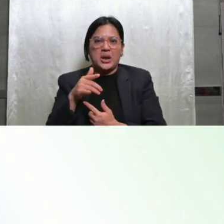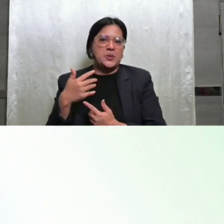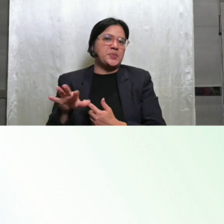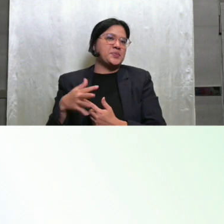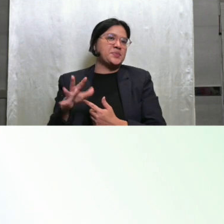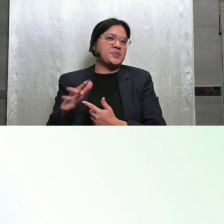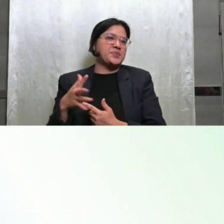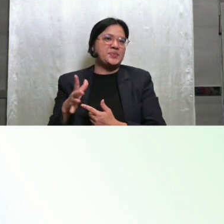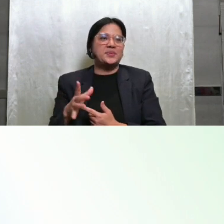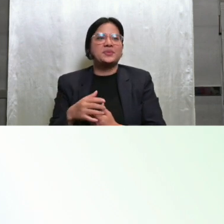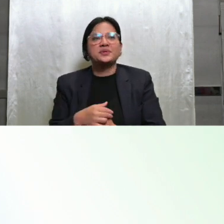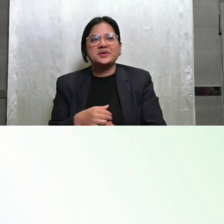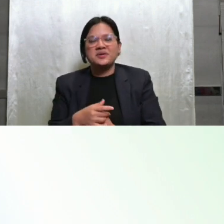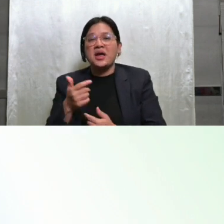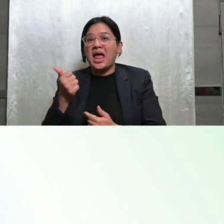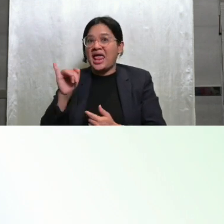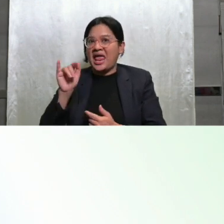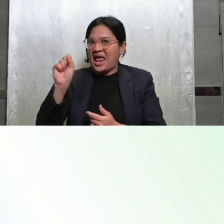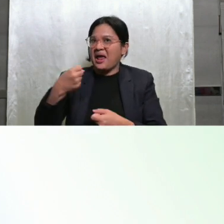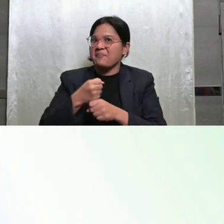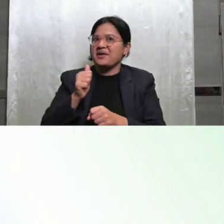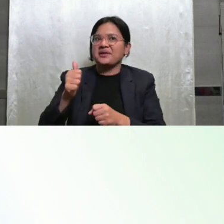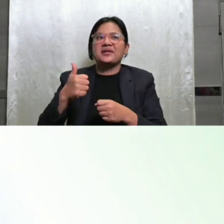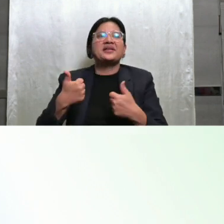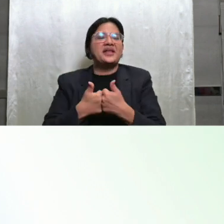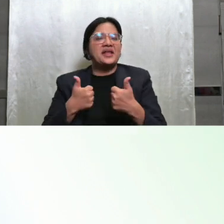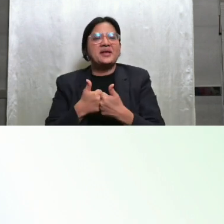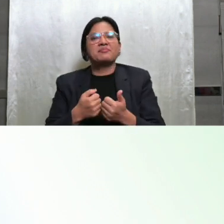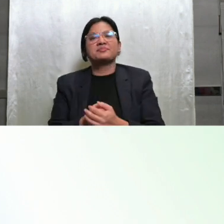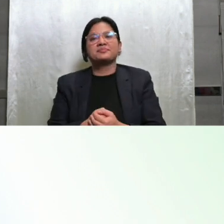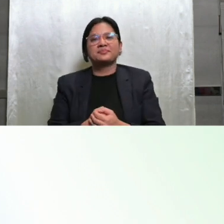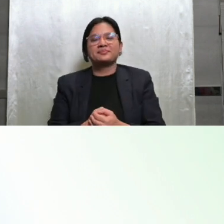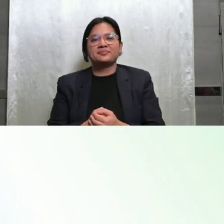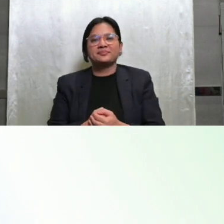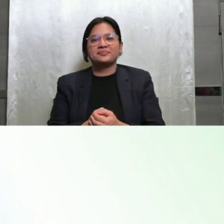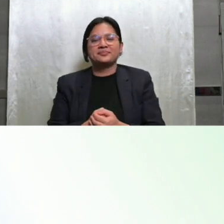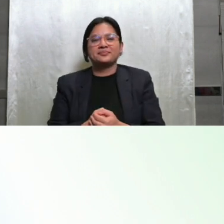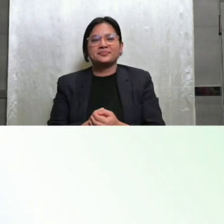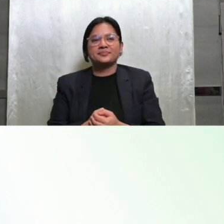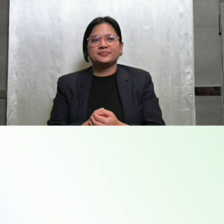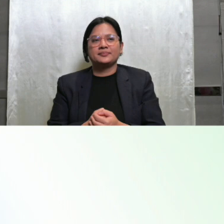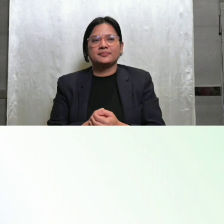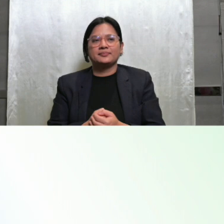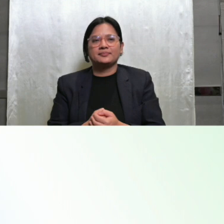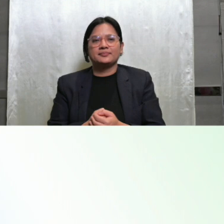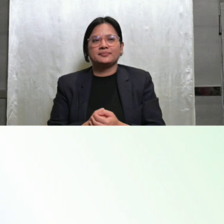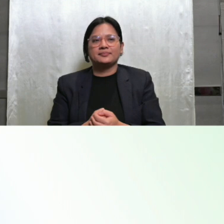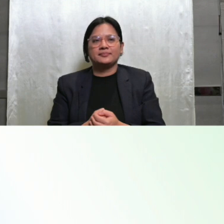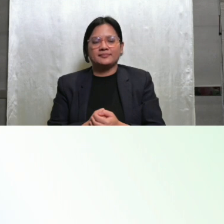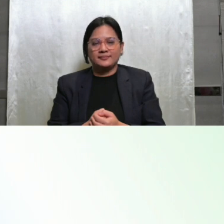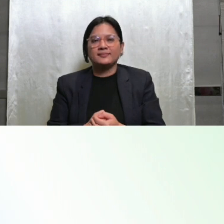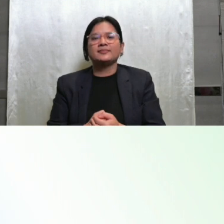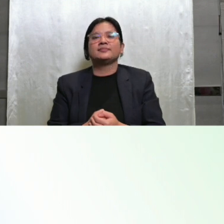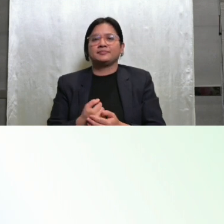on the data that we are collecting through our solutions. We actually connect the skills.